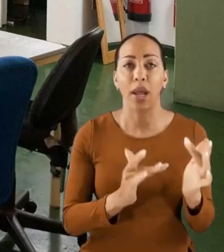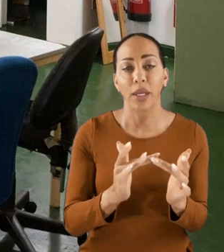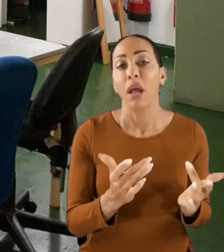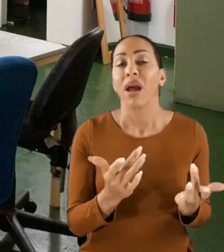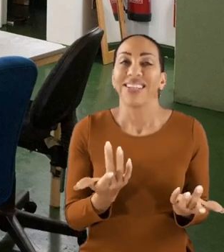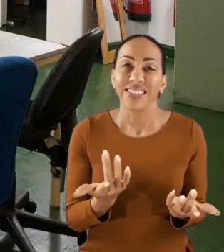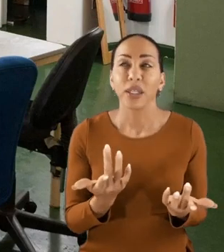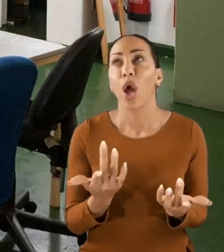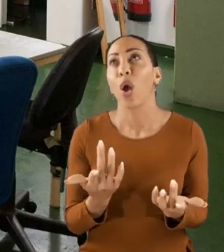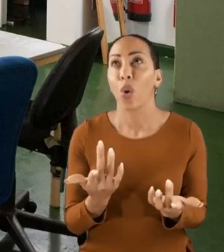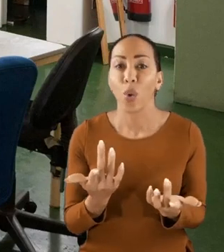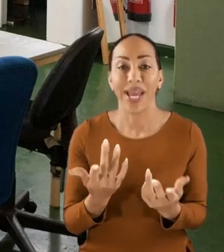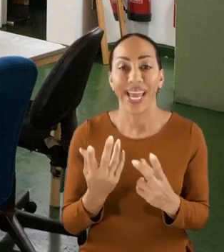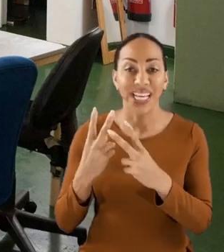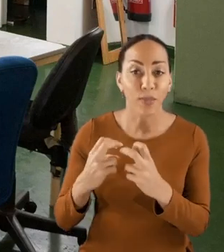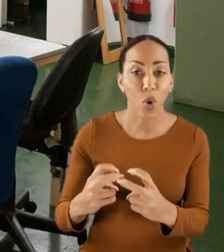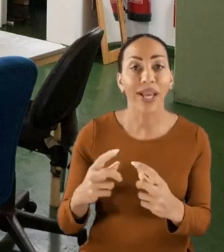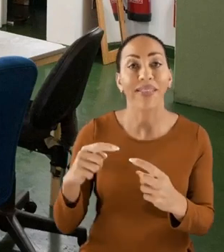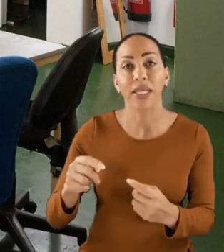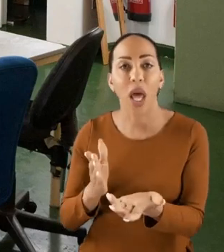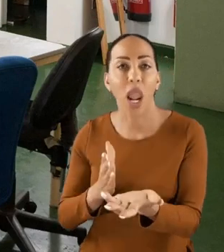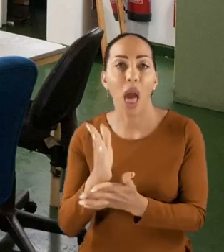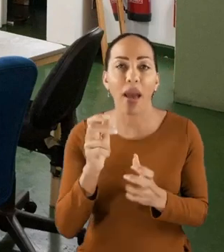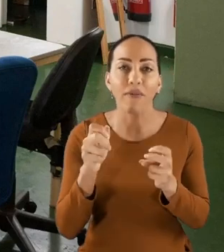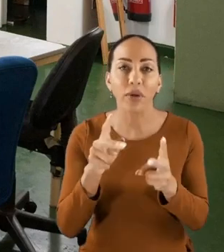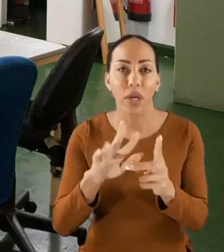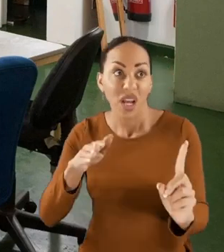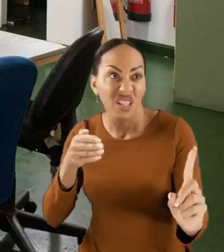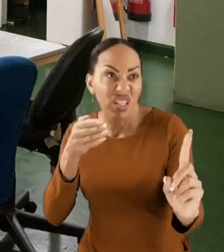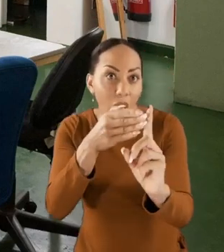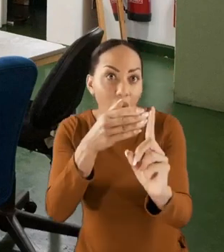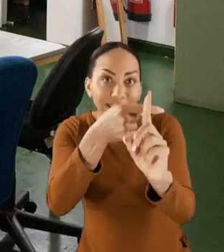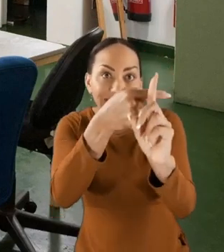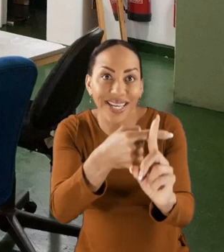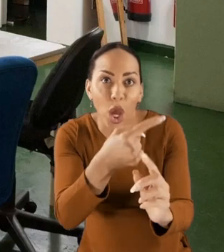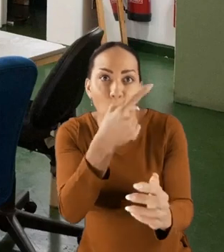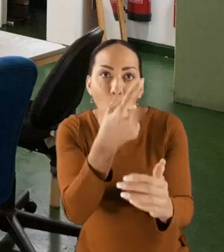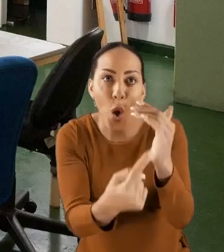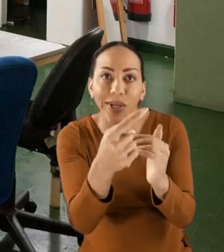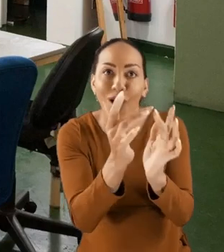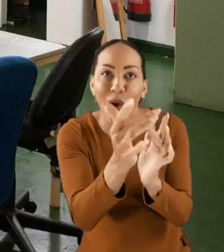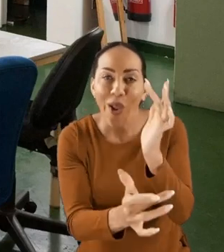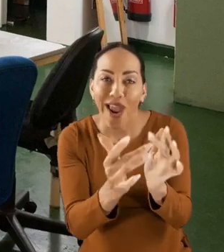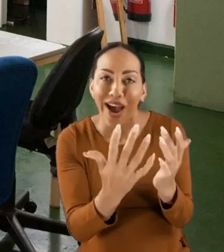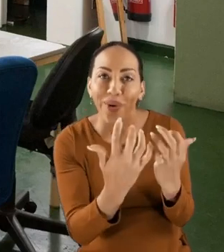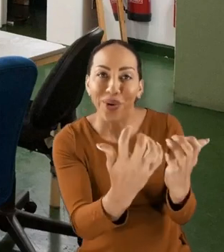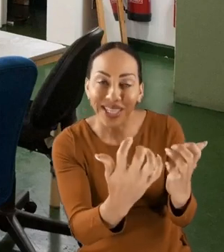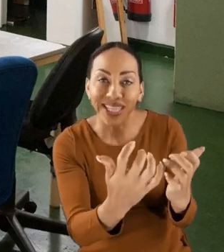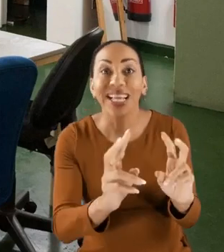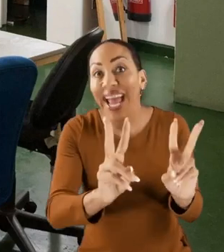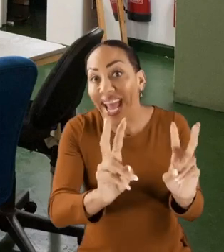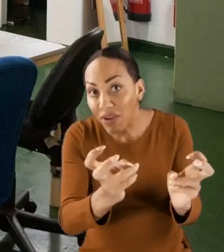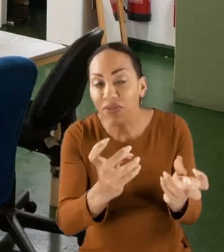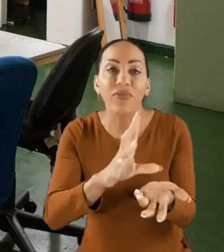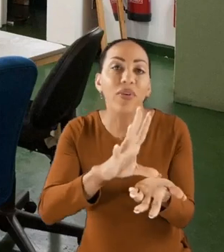idea of exploring this as a live version that was targeted at online audiences would also then